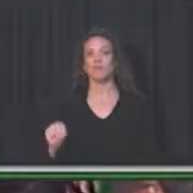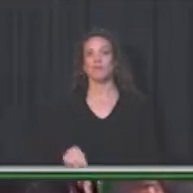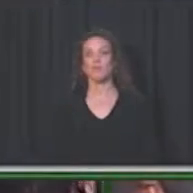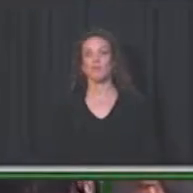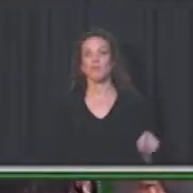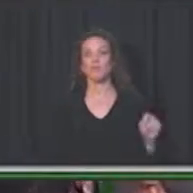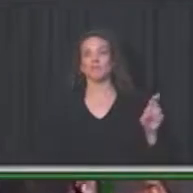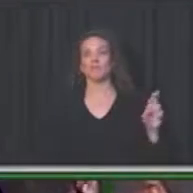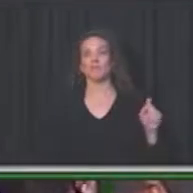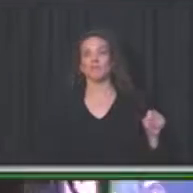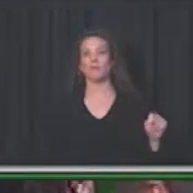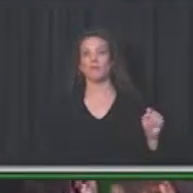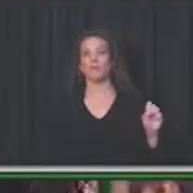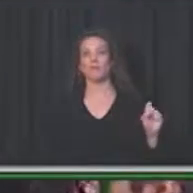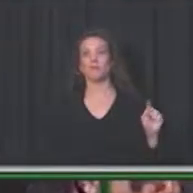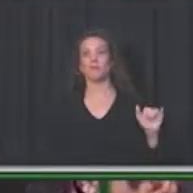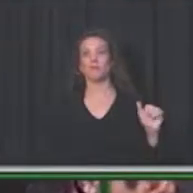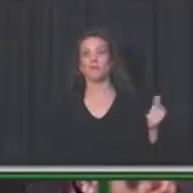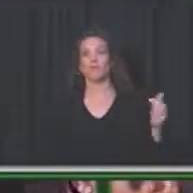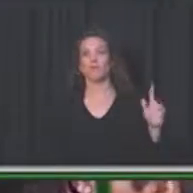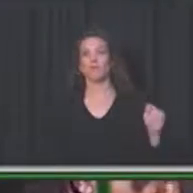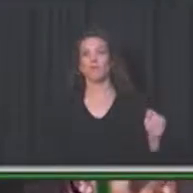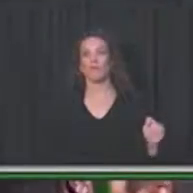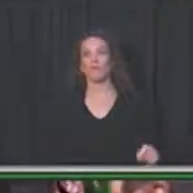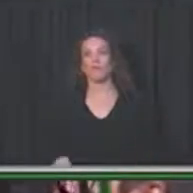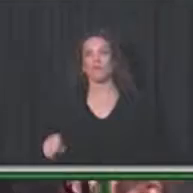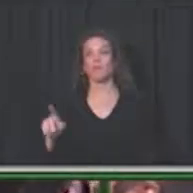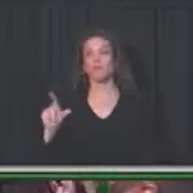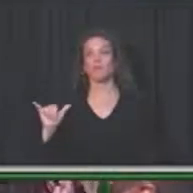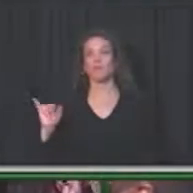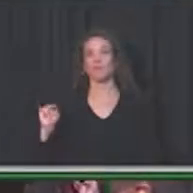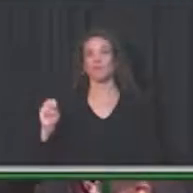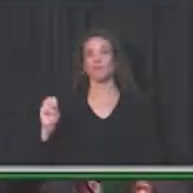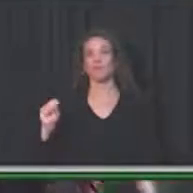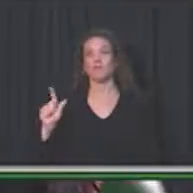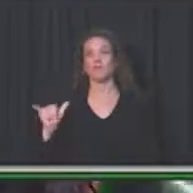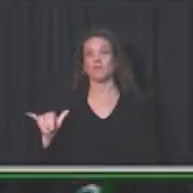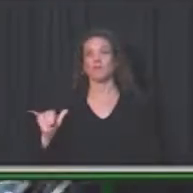Trent Steigerts. Lindsay Alman.